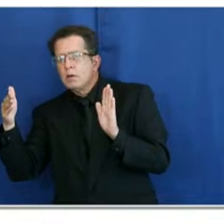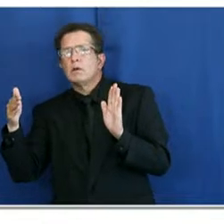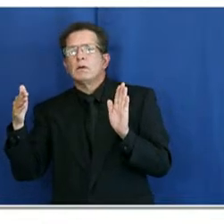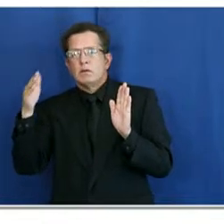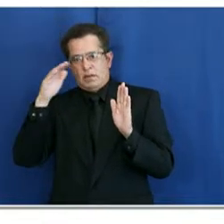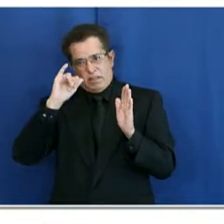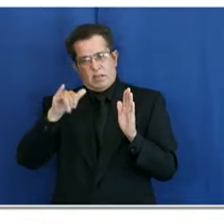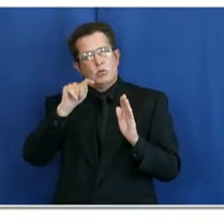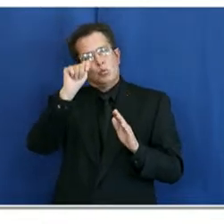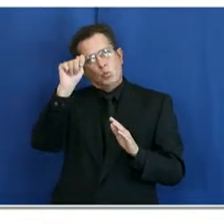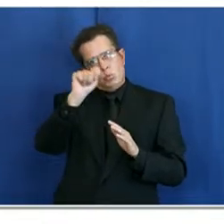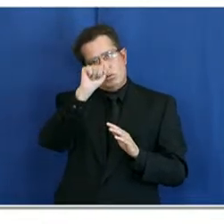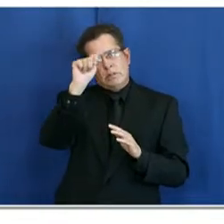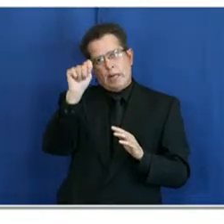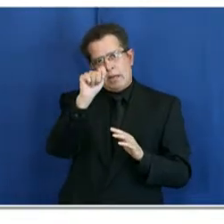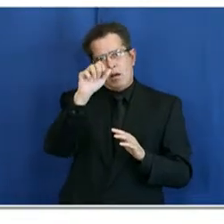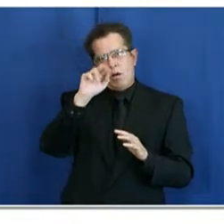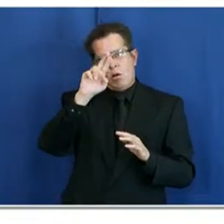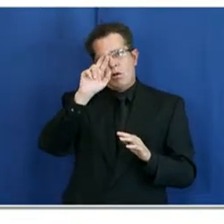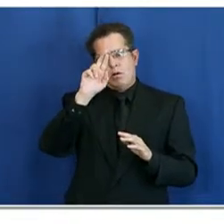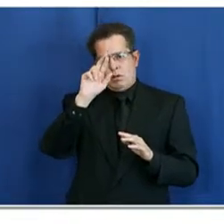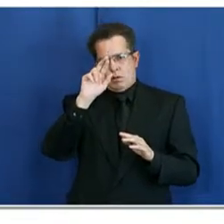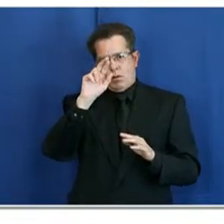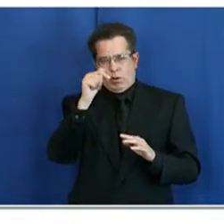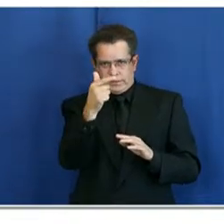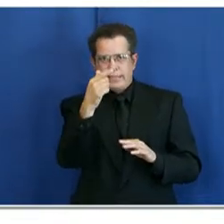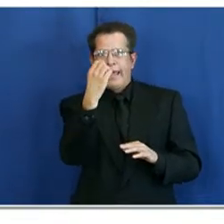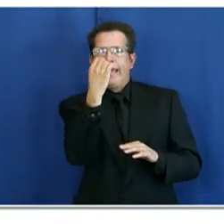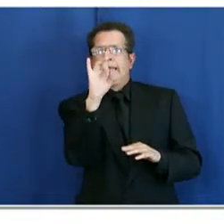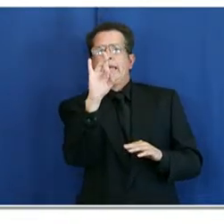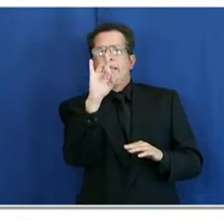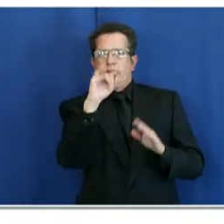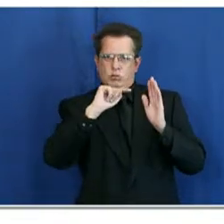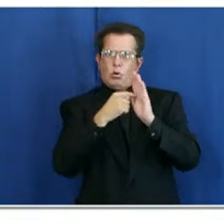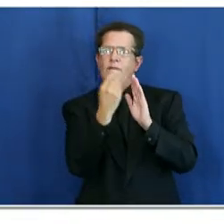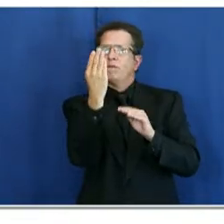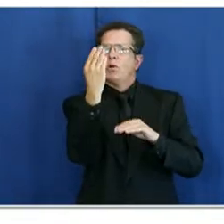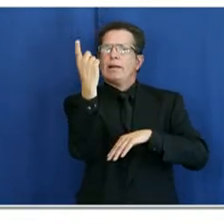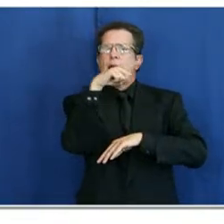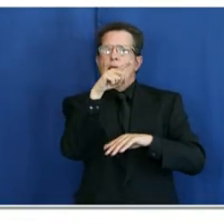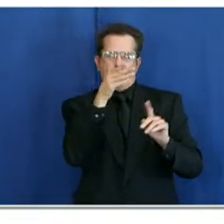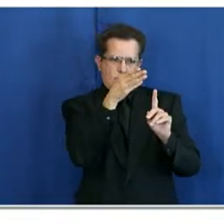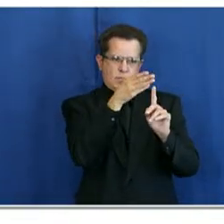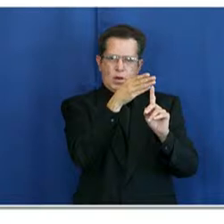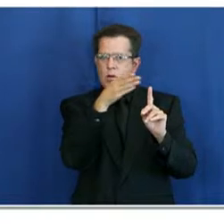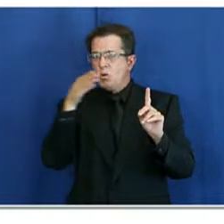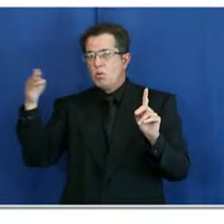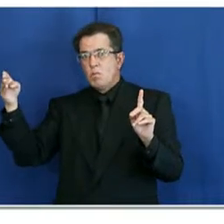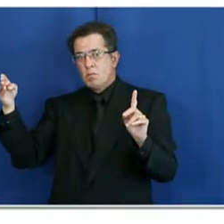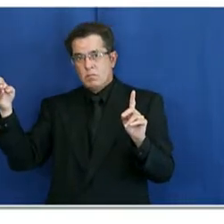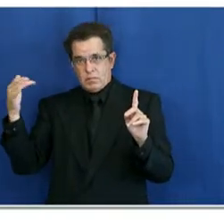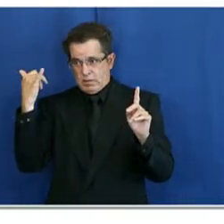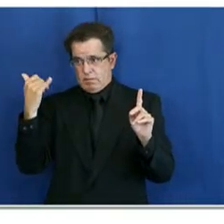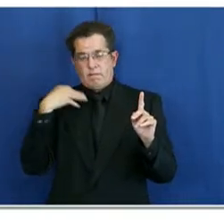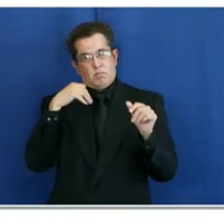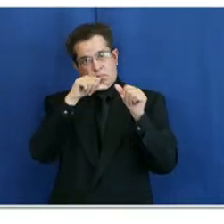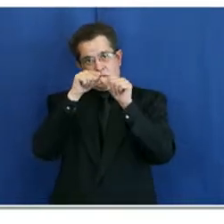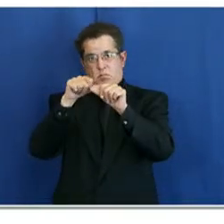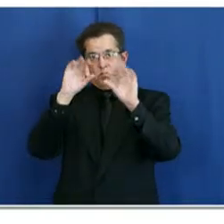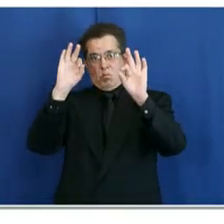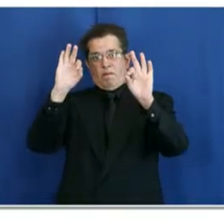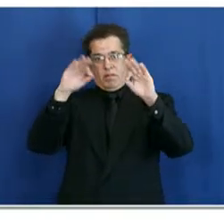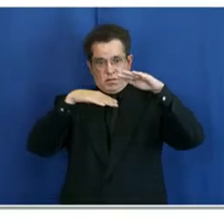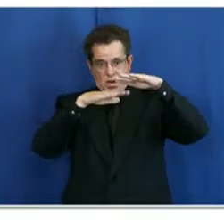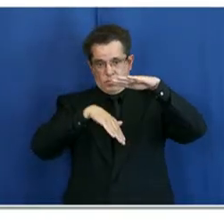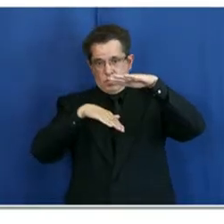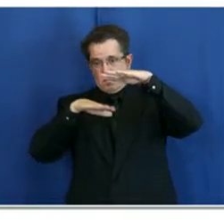on Tuesday, August 18th, that was the first day of our 14 days, and if we continue in the